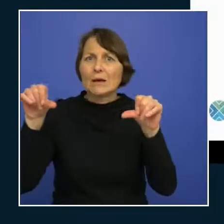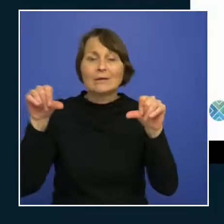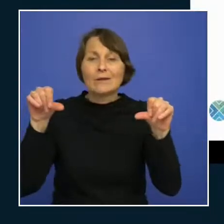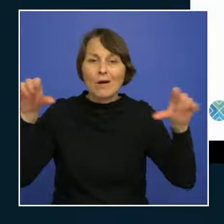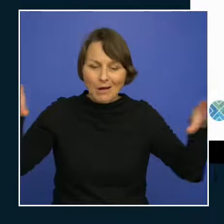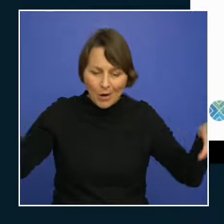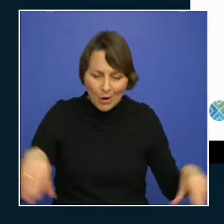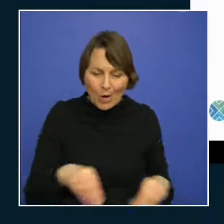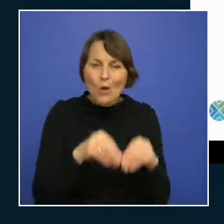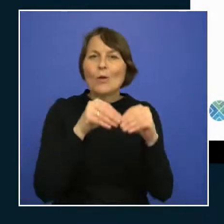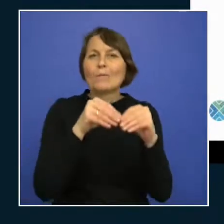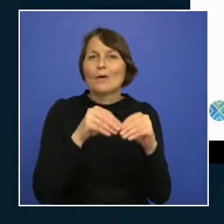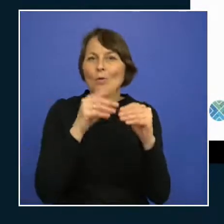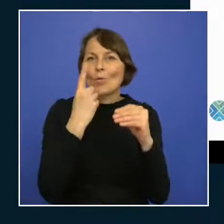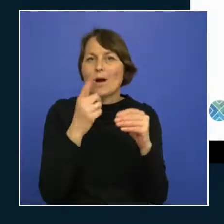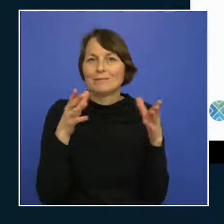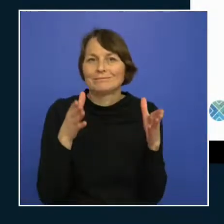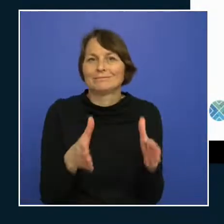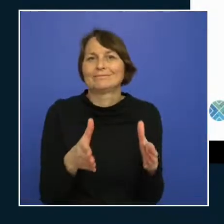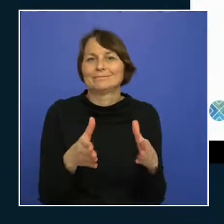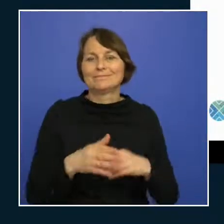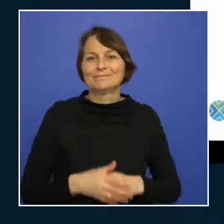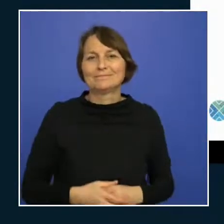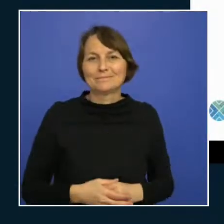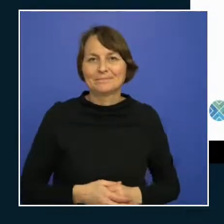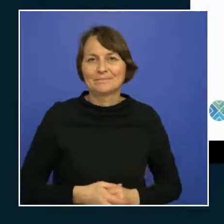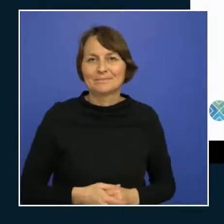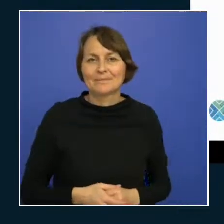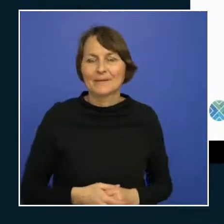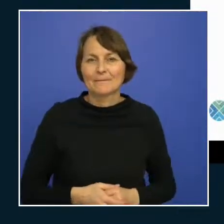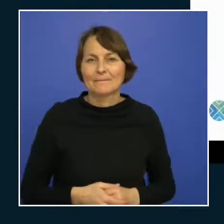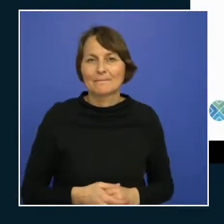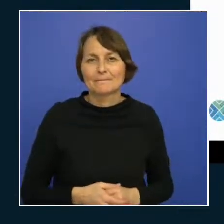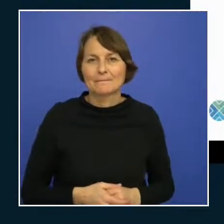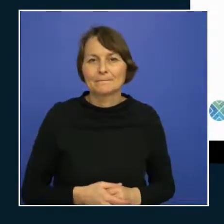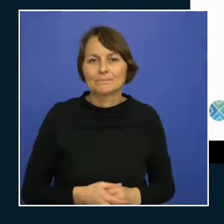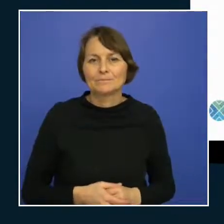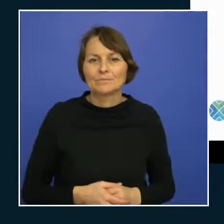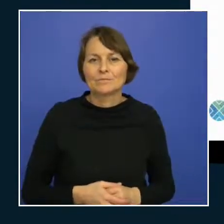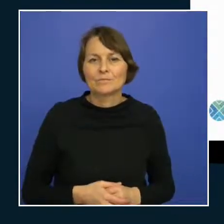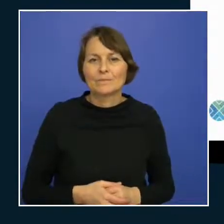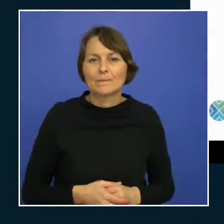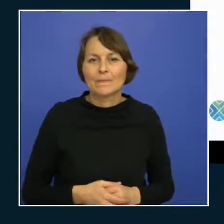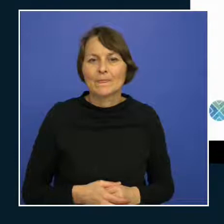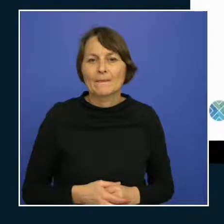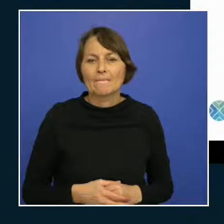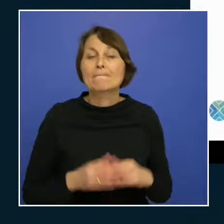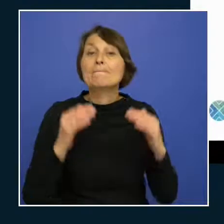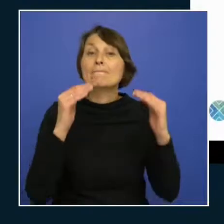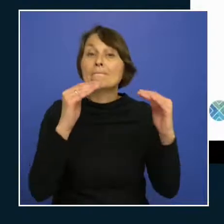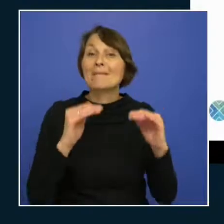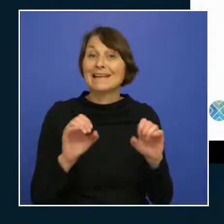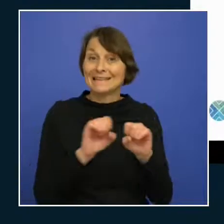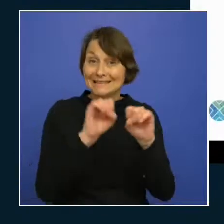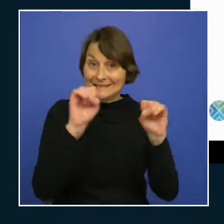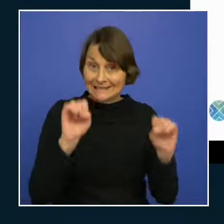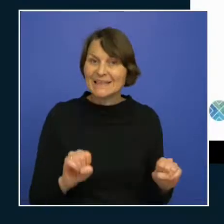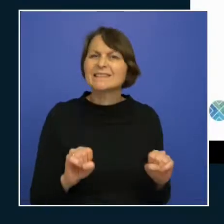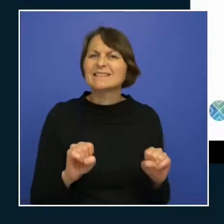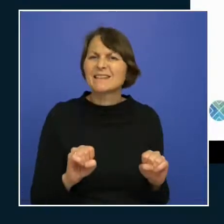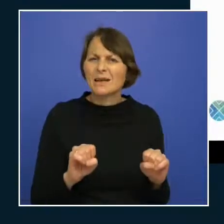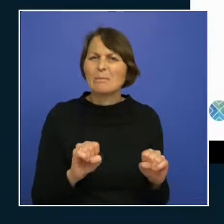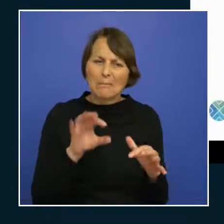same workload. And we're going to look at system assigned managed identity at the last layer, resources.